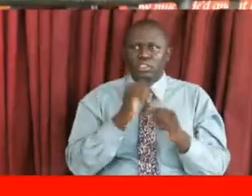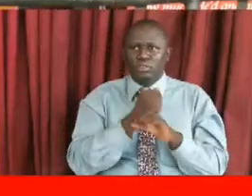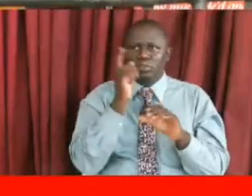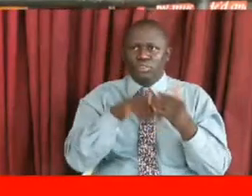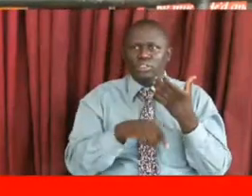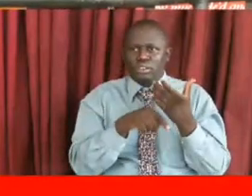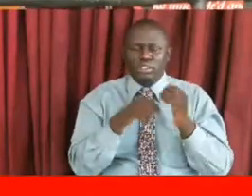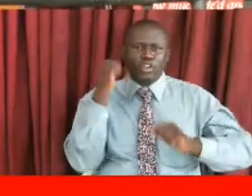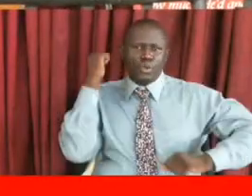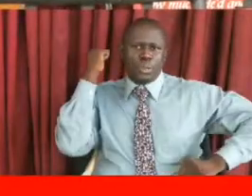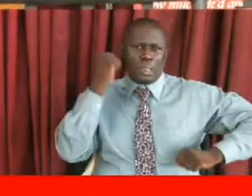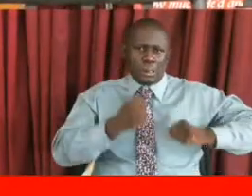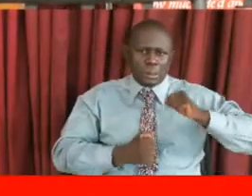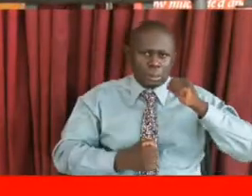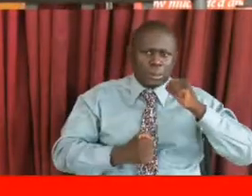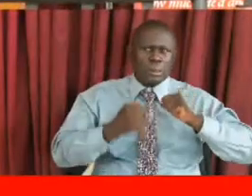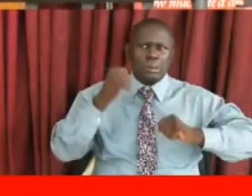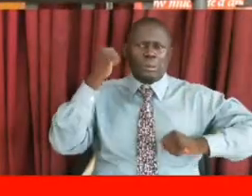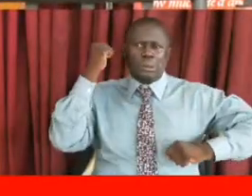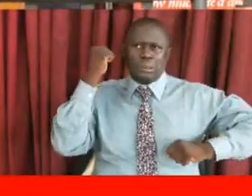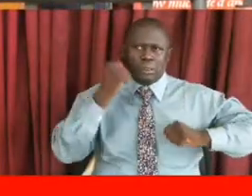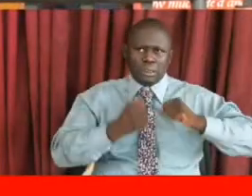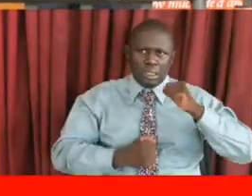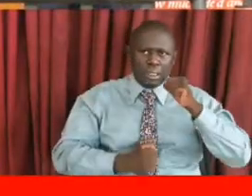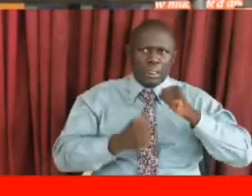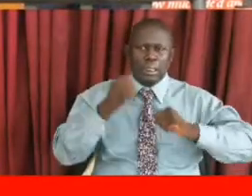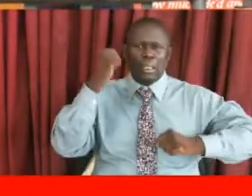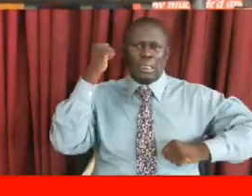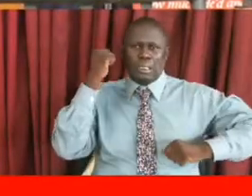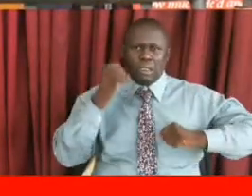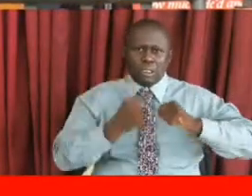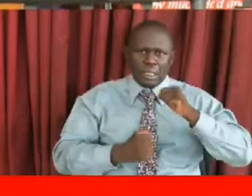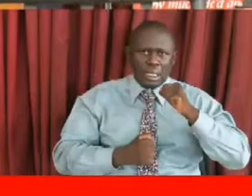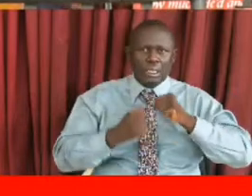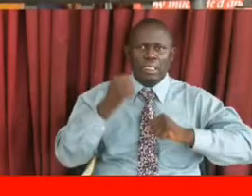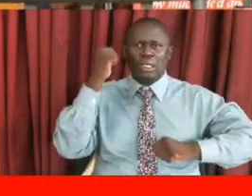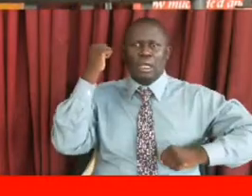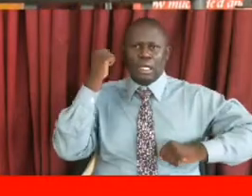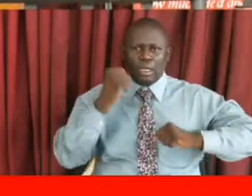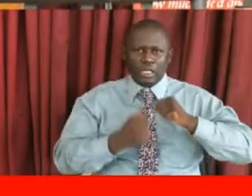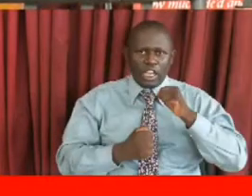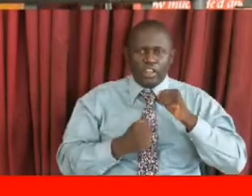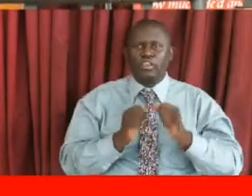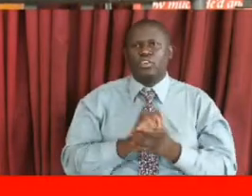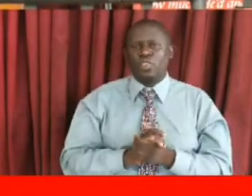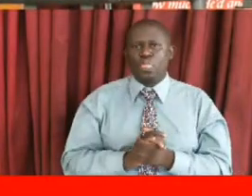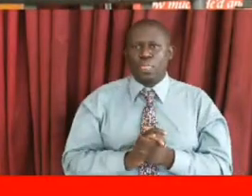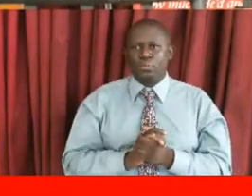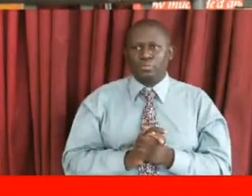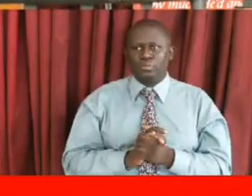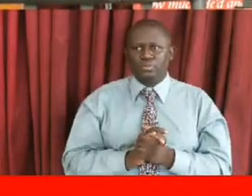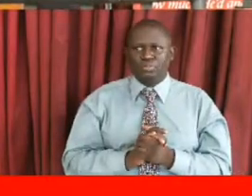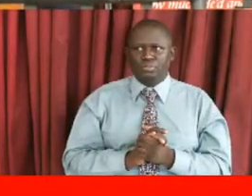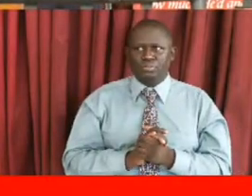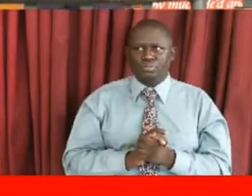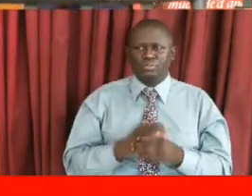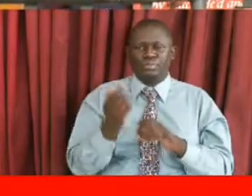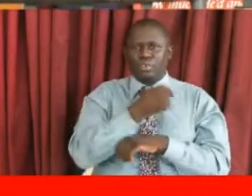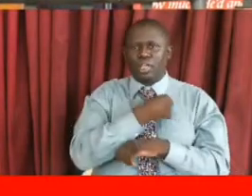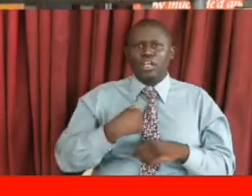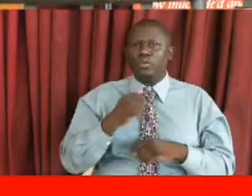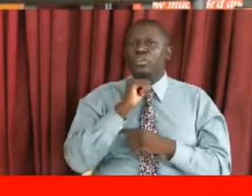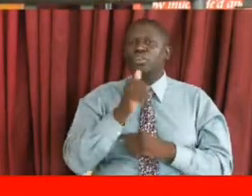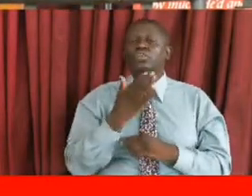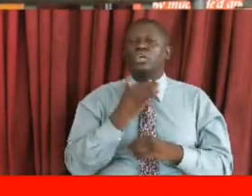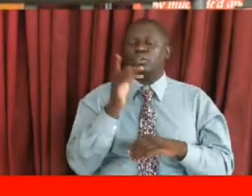towards the Hallelujah and if you a predestinated seat and you do not want